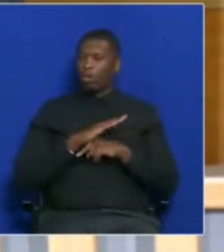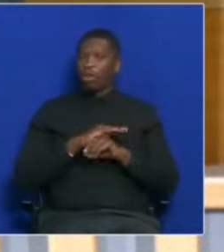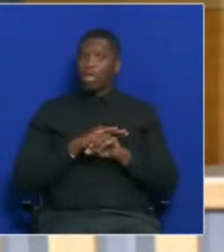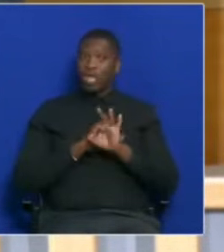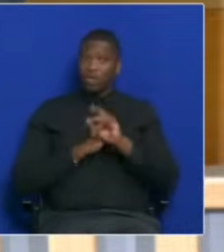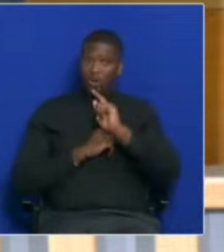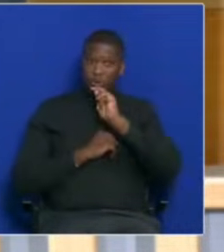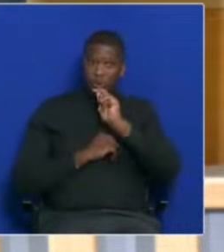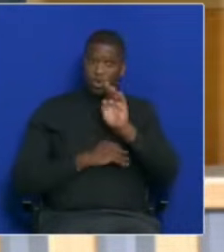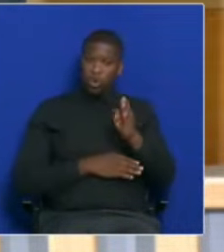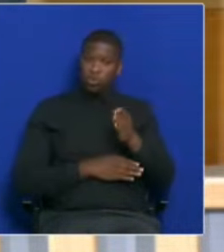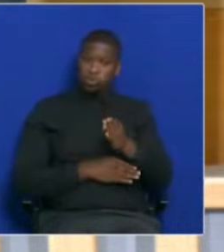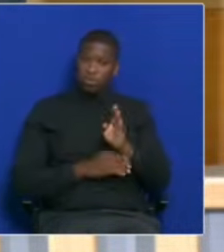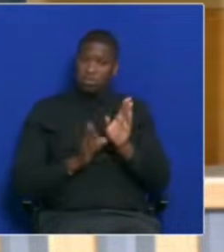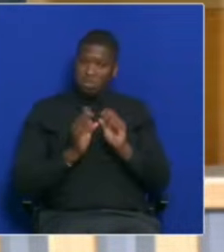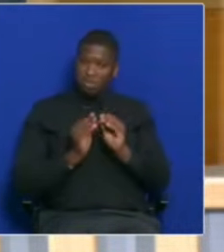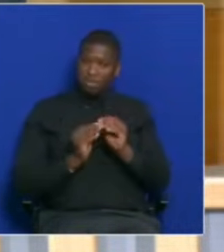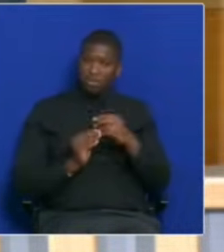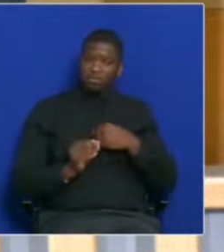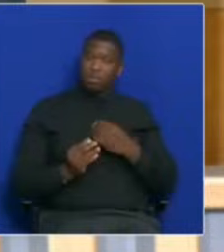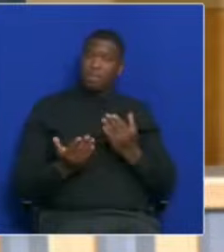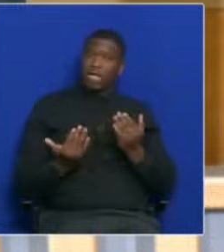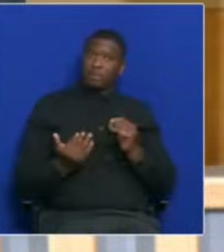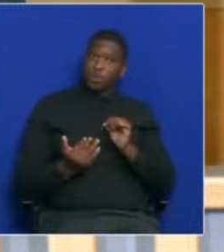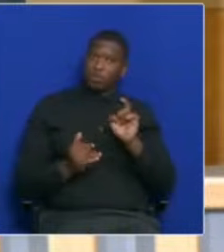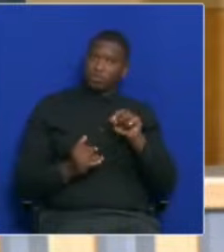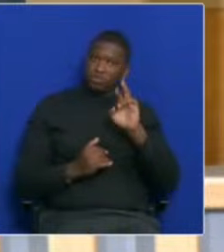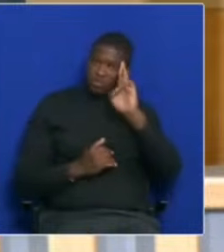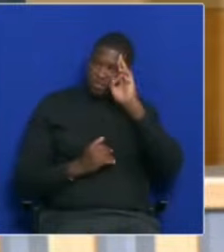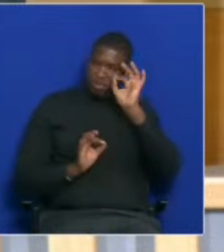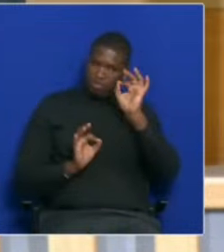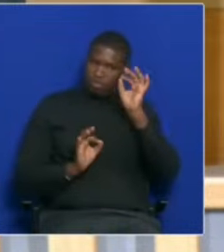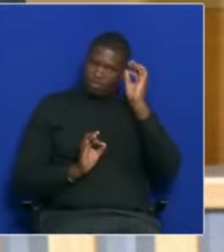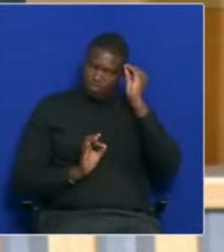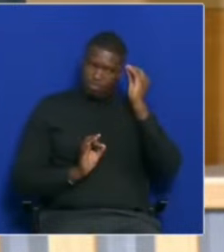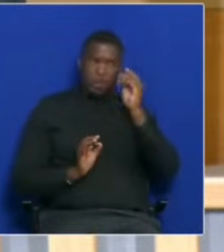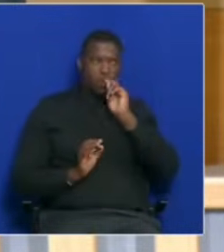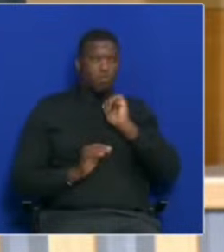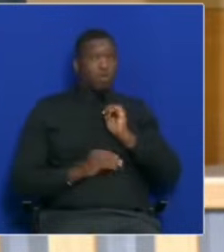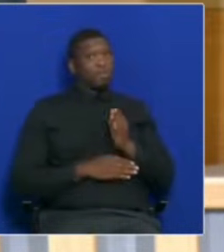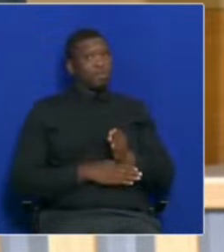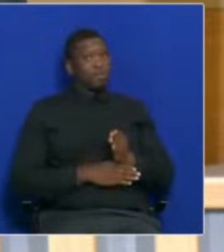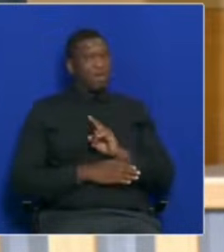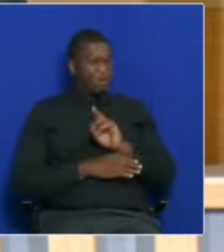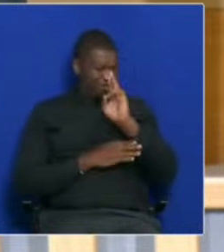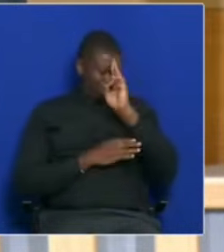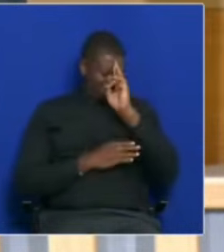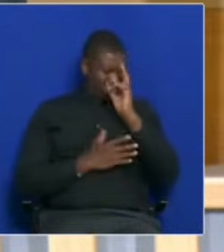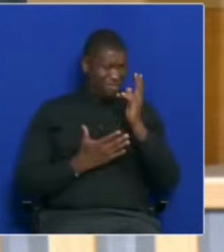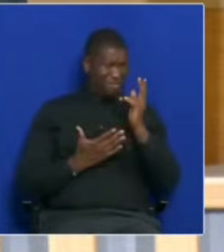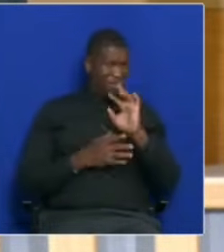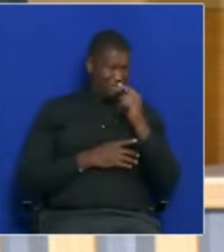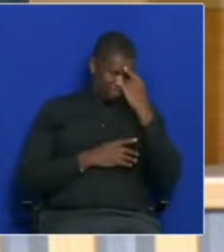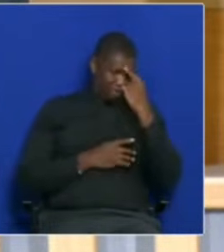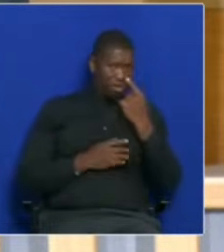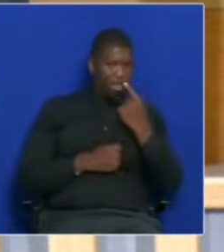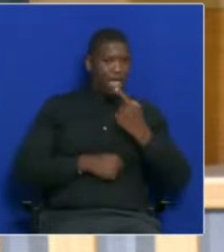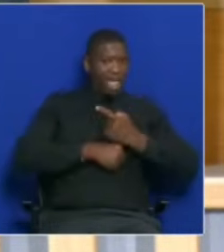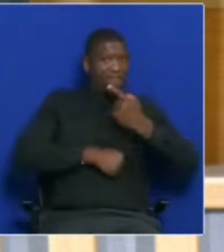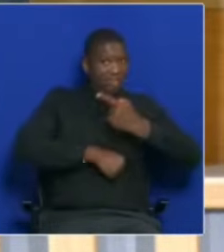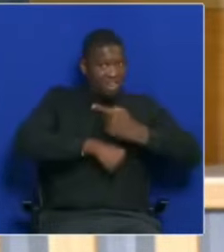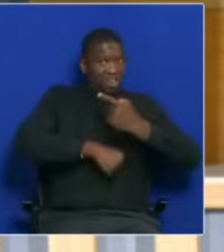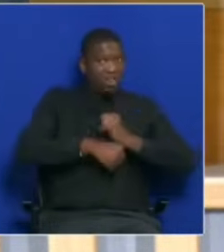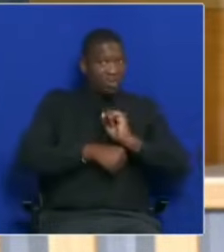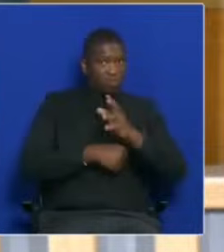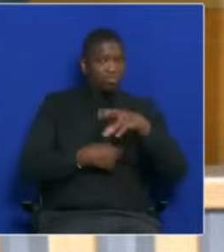I would expect you to remember. I don't think it's every day unless you are telling us that you sat in meetings